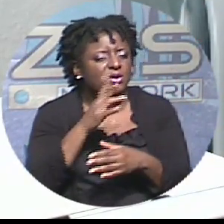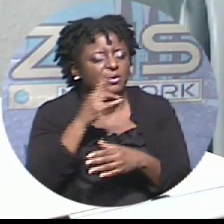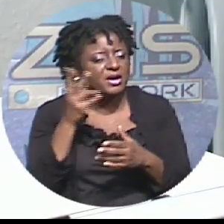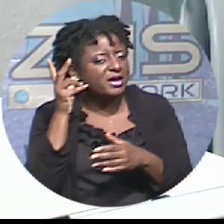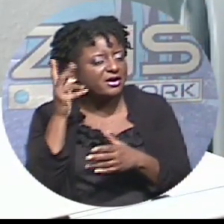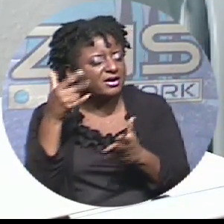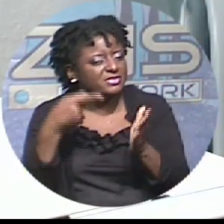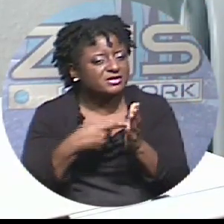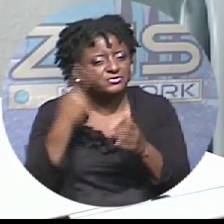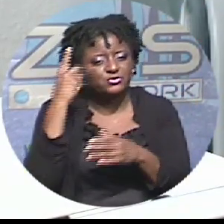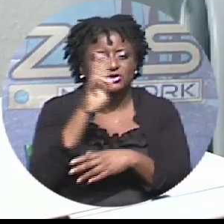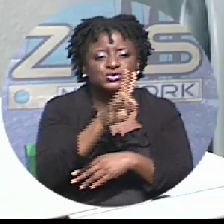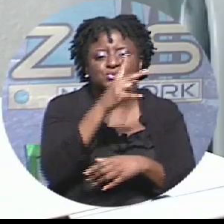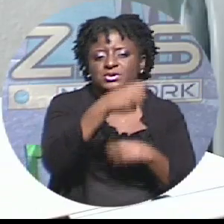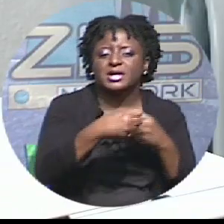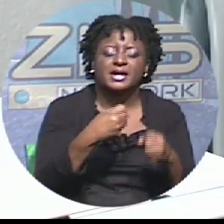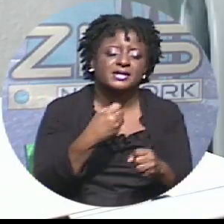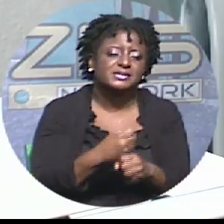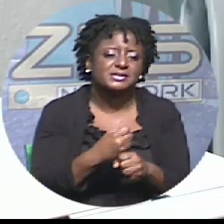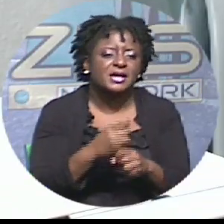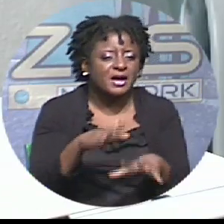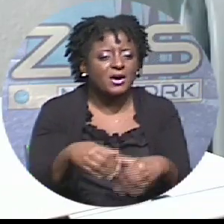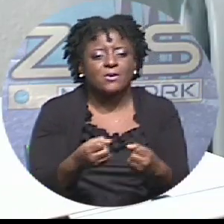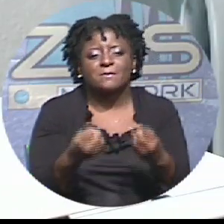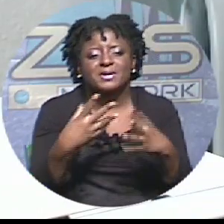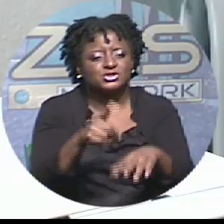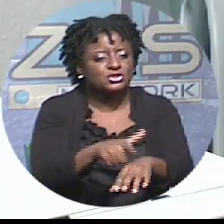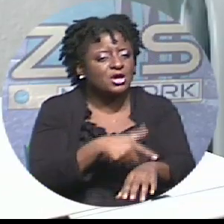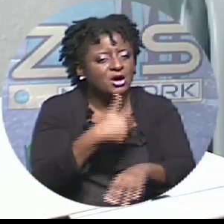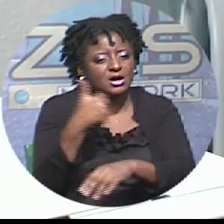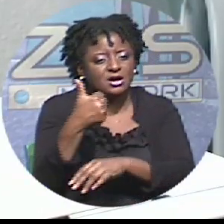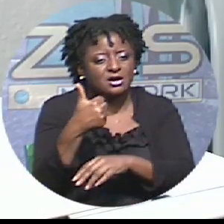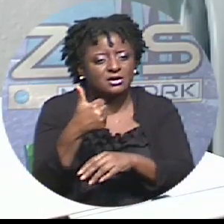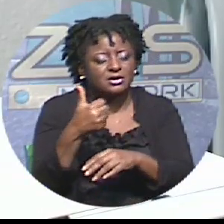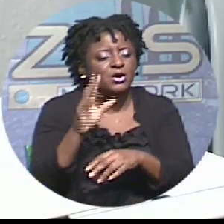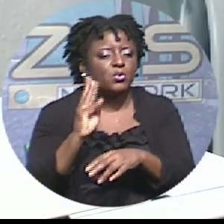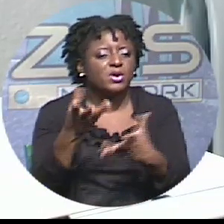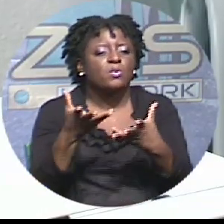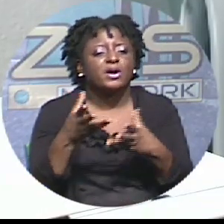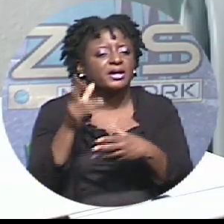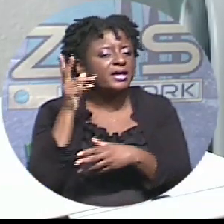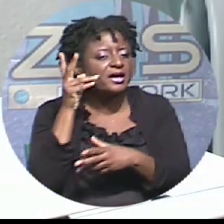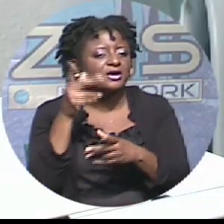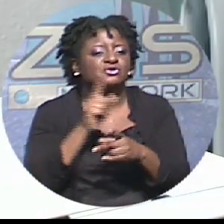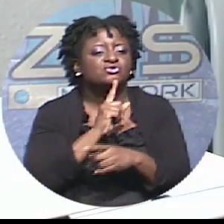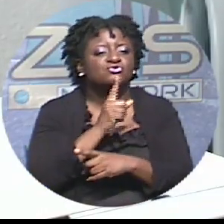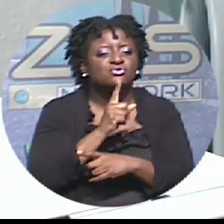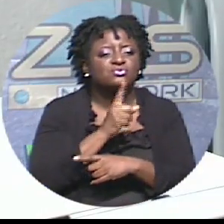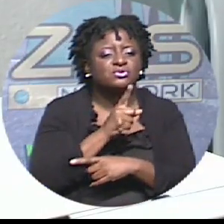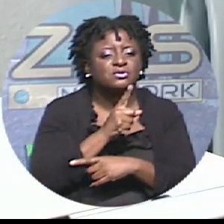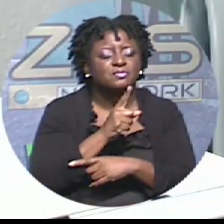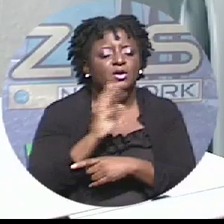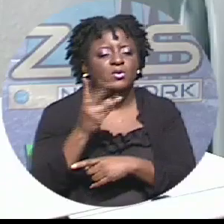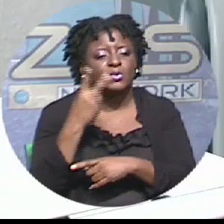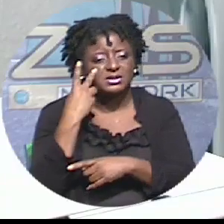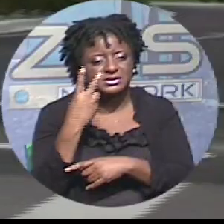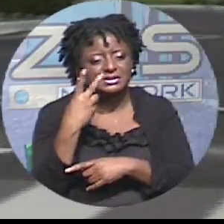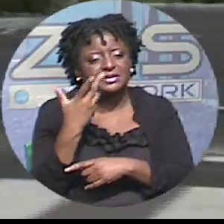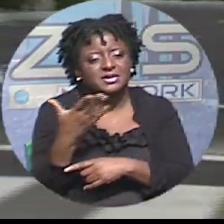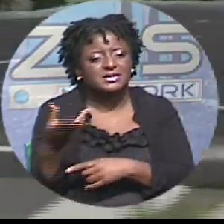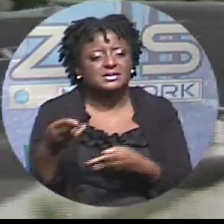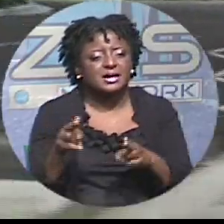about 2 years. How much longer will we hear? We want to hear the truth. We want to see things